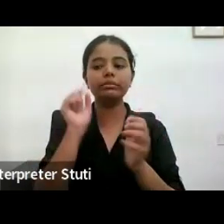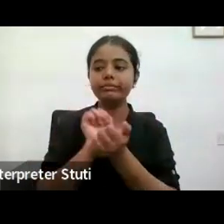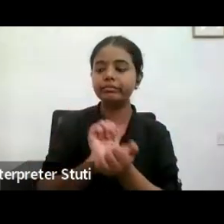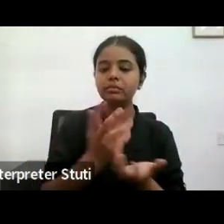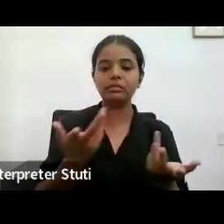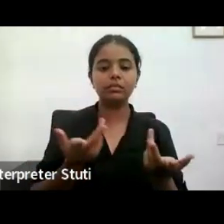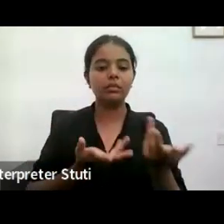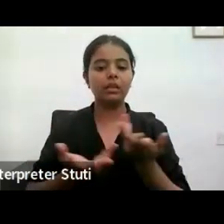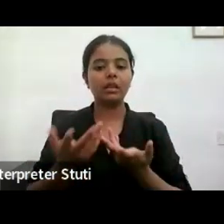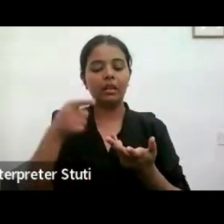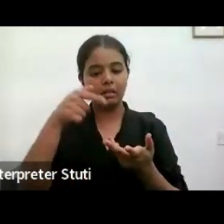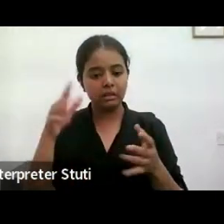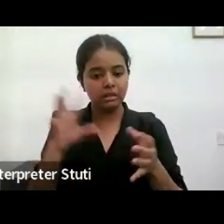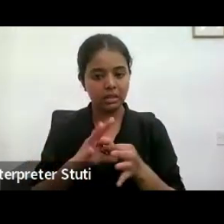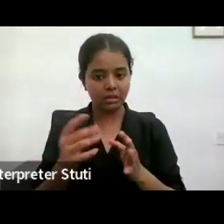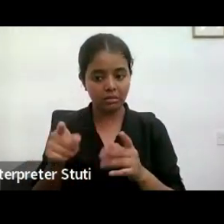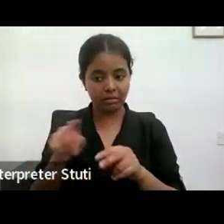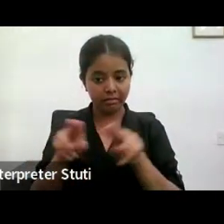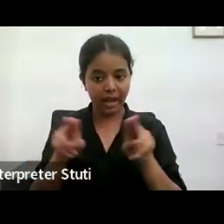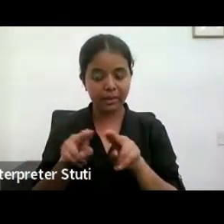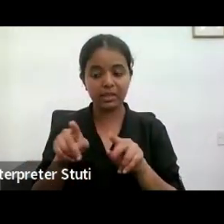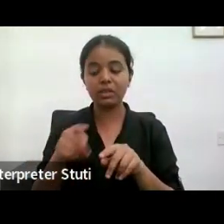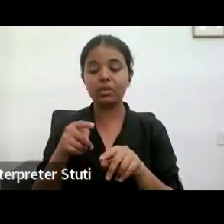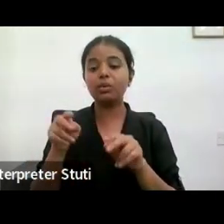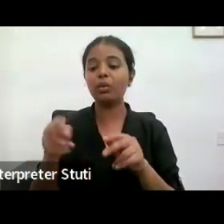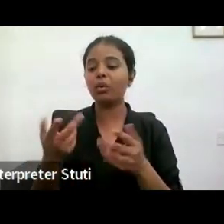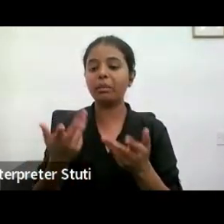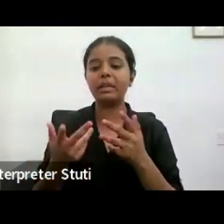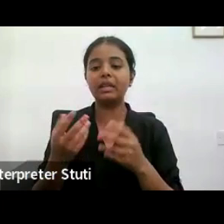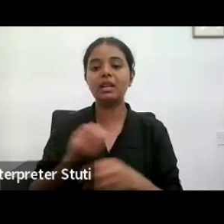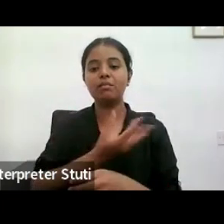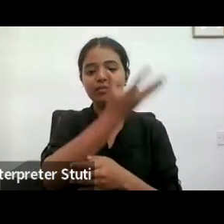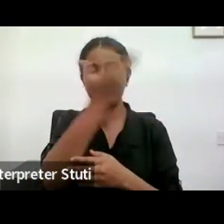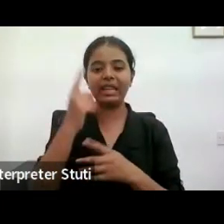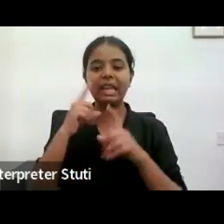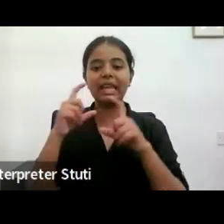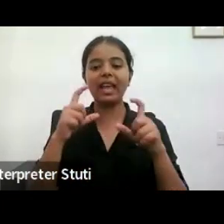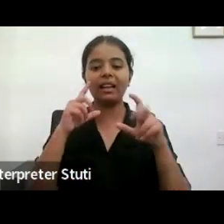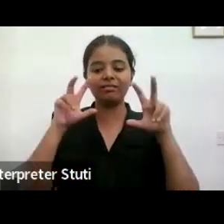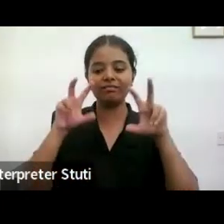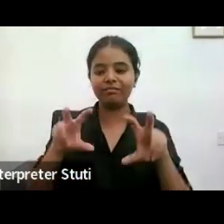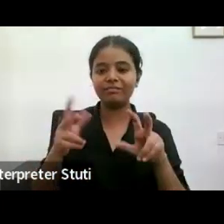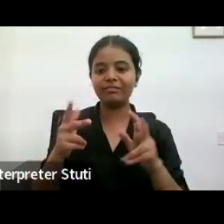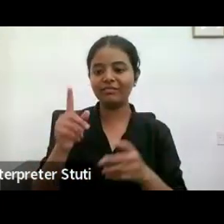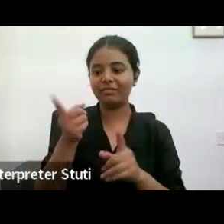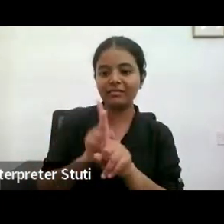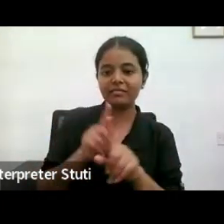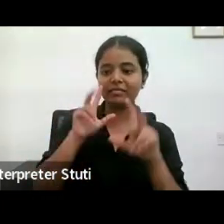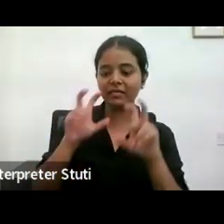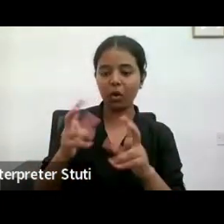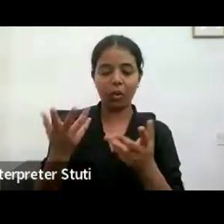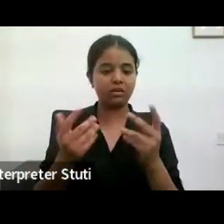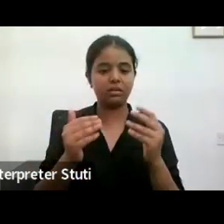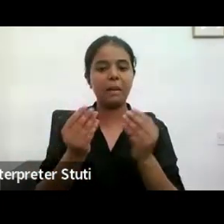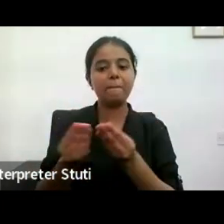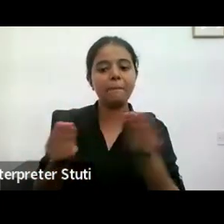strengthening is ensuring access to some kinds of day services so that families can go to work, but also so that children